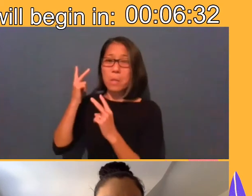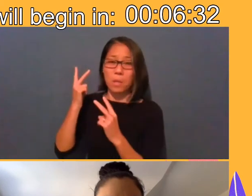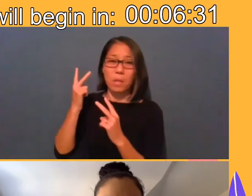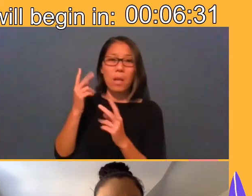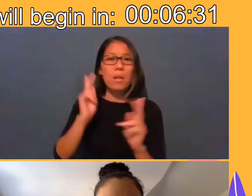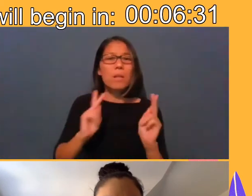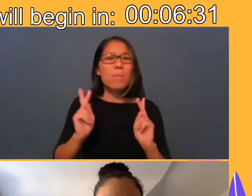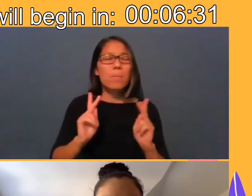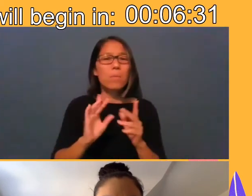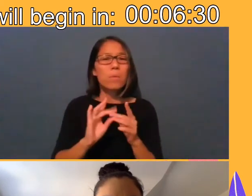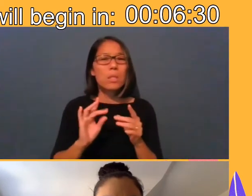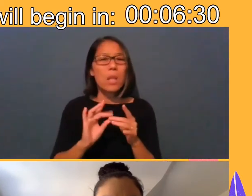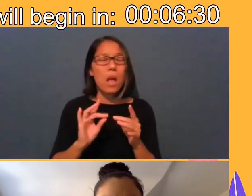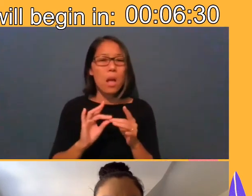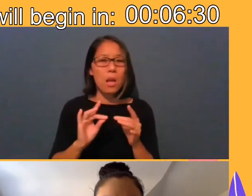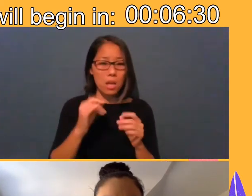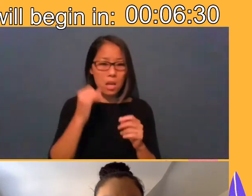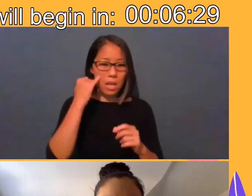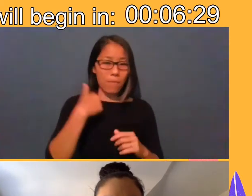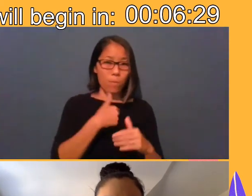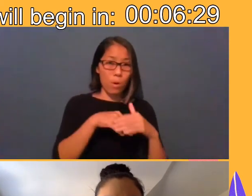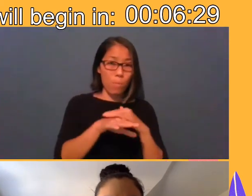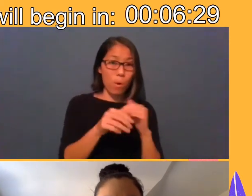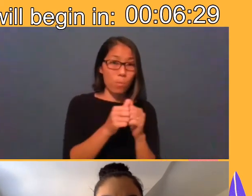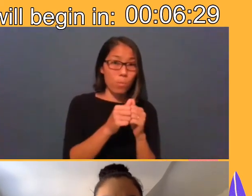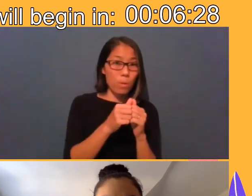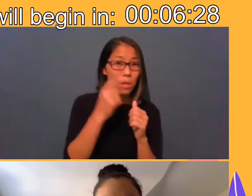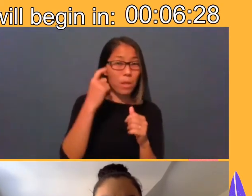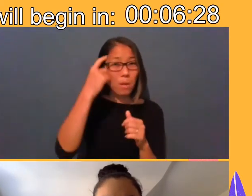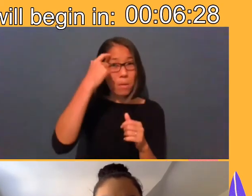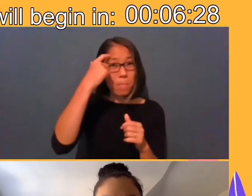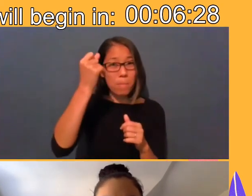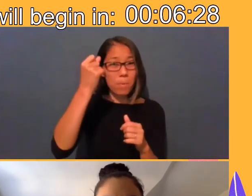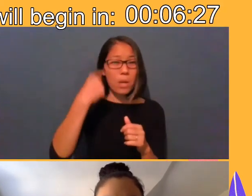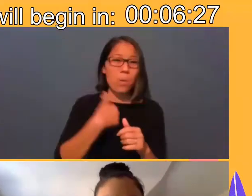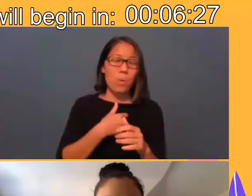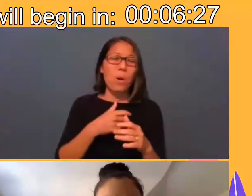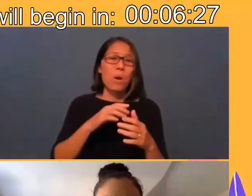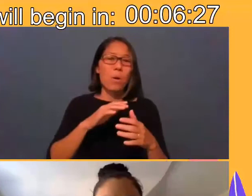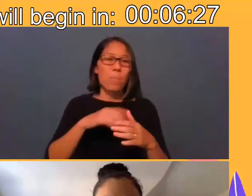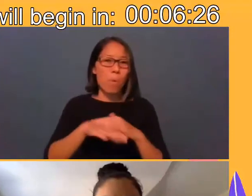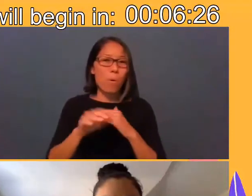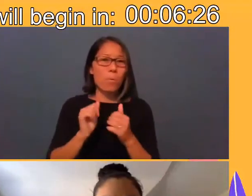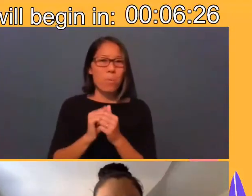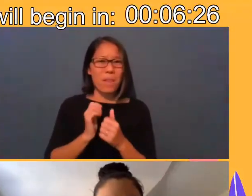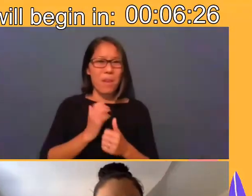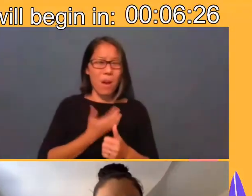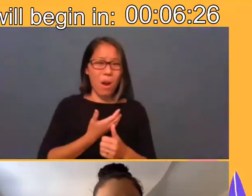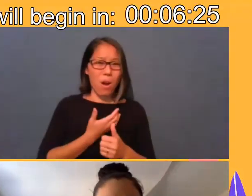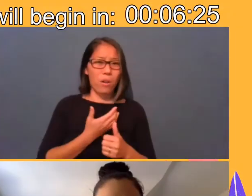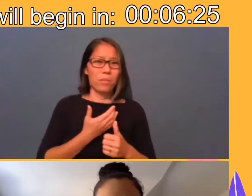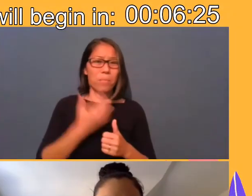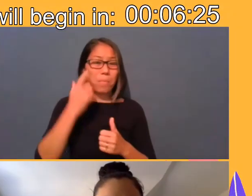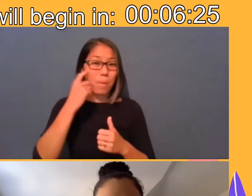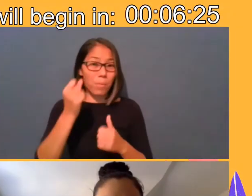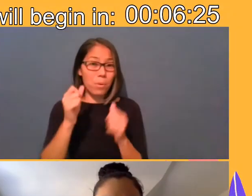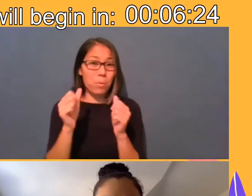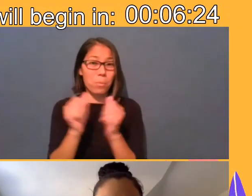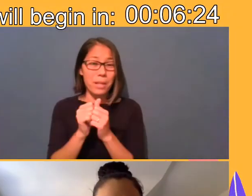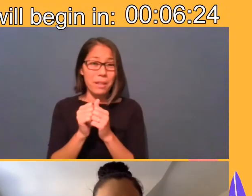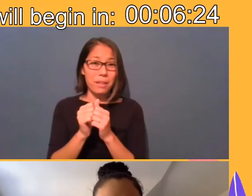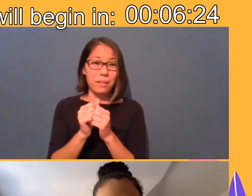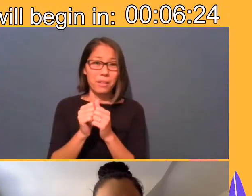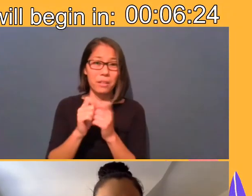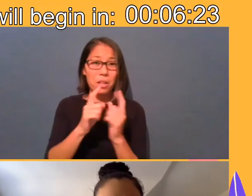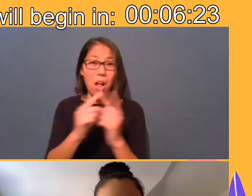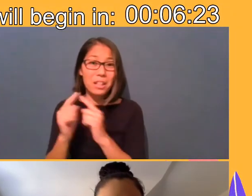we're if we are born with memory, we're born with the memory of our own colonization, of our own conquest. But what is also true,